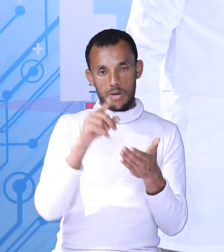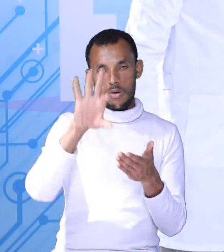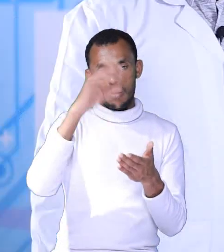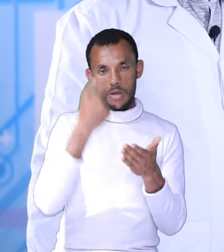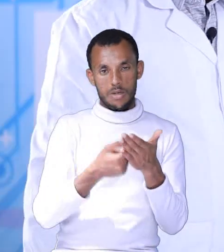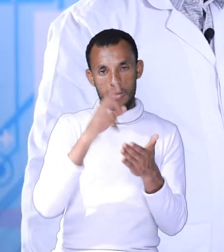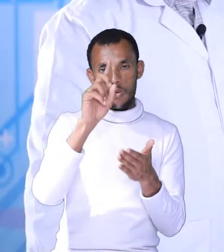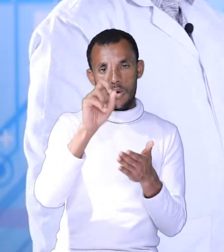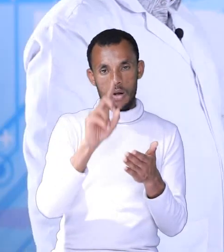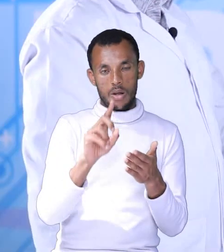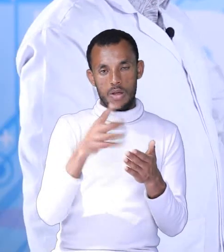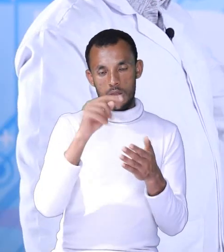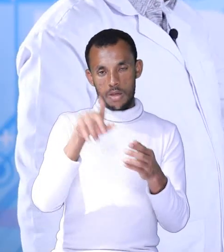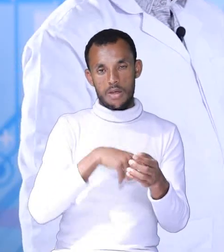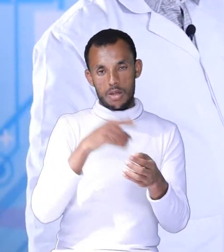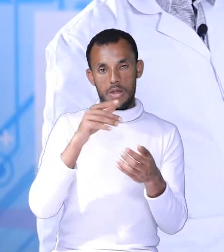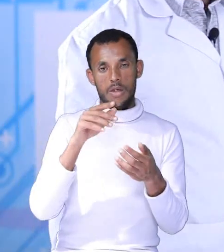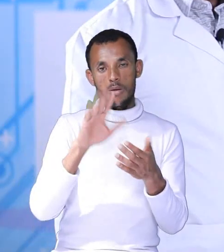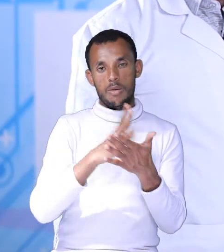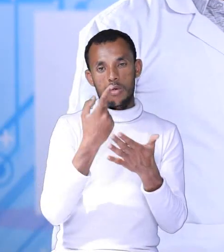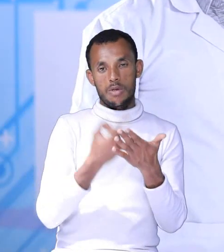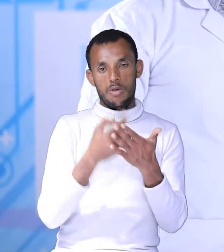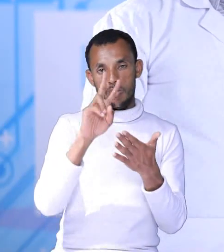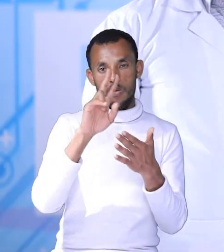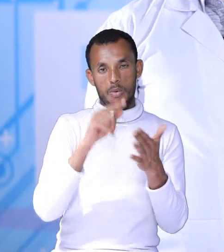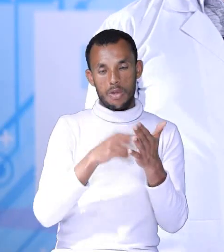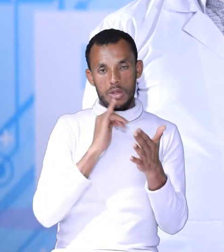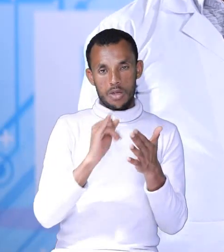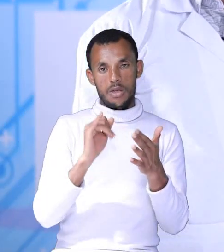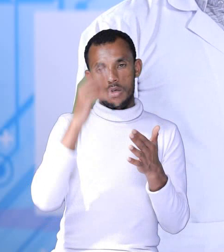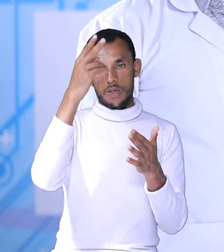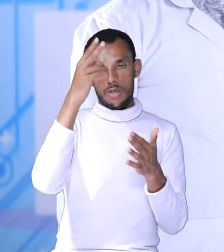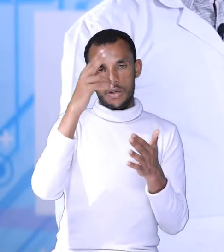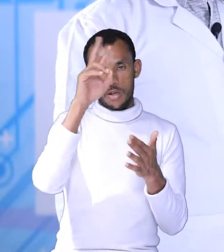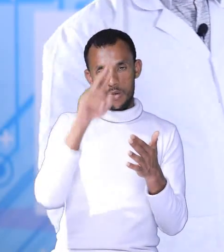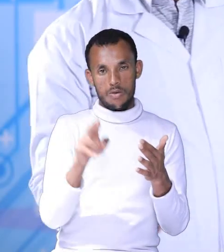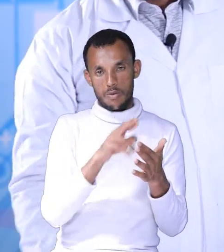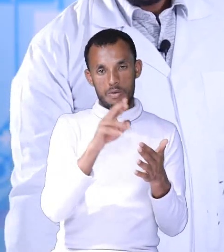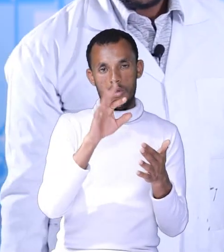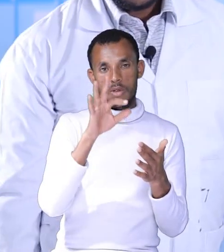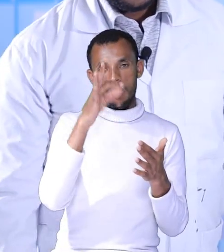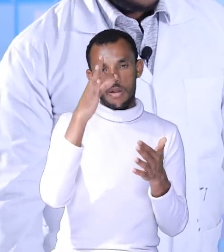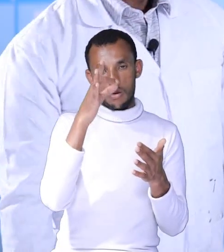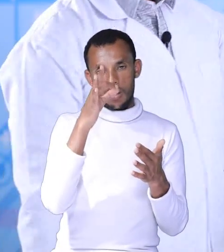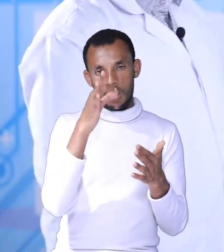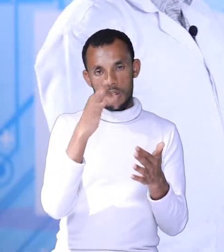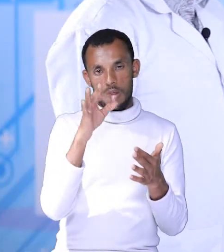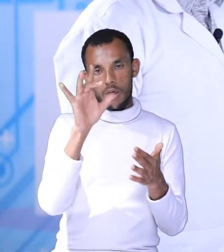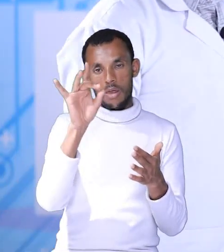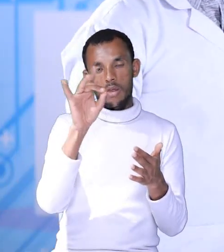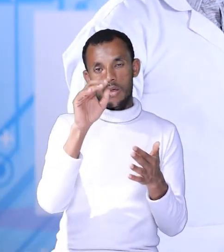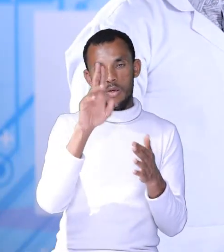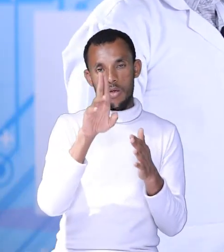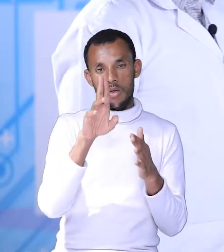this 1. Therefore, the distance between these 2 points as it is the square root of 98 units.